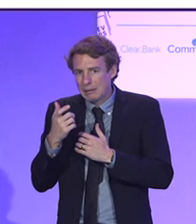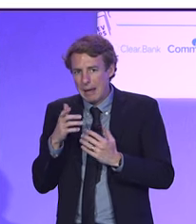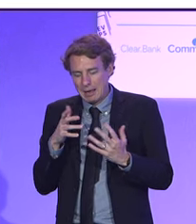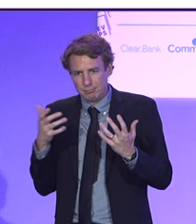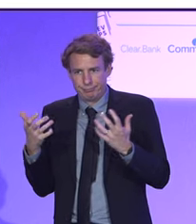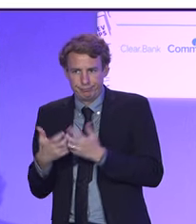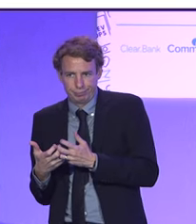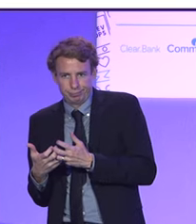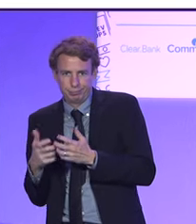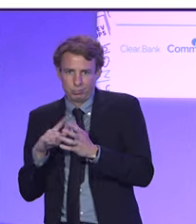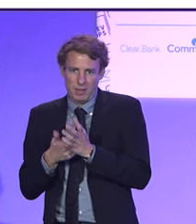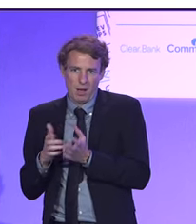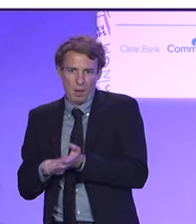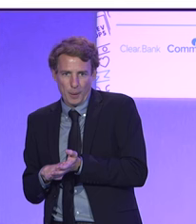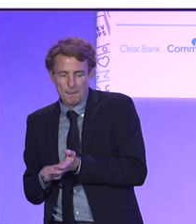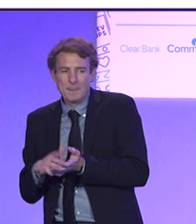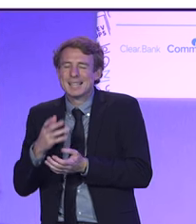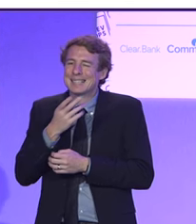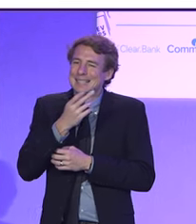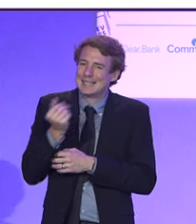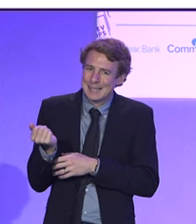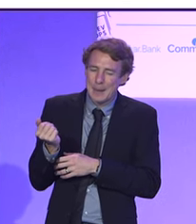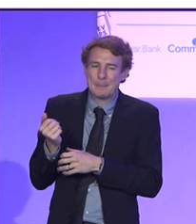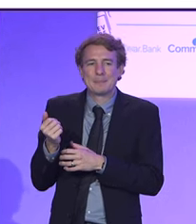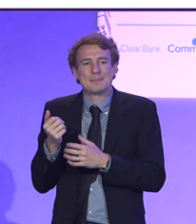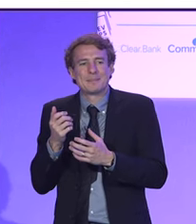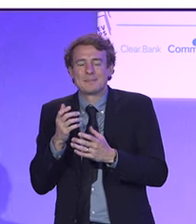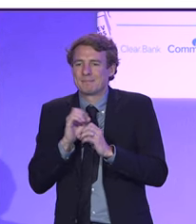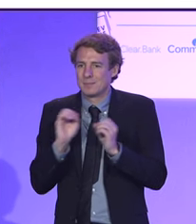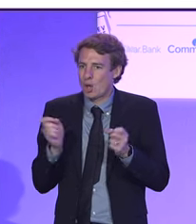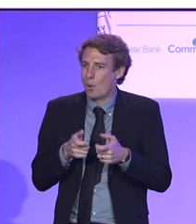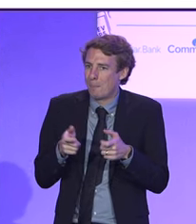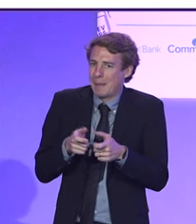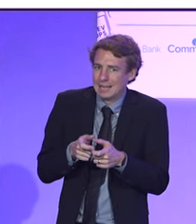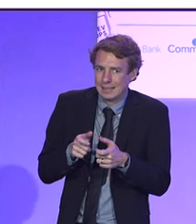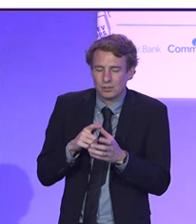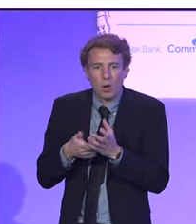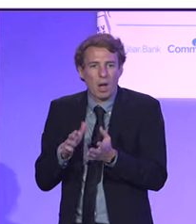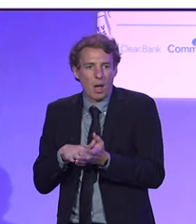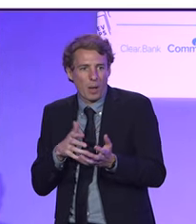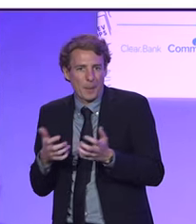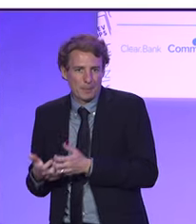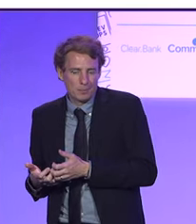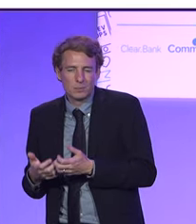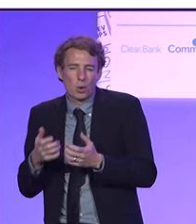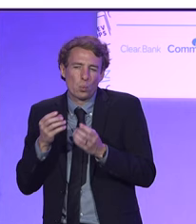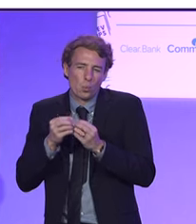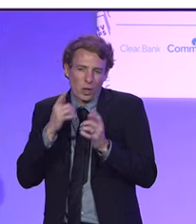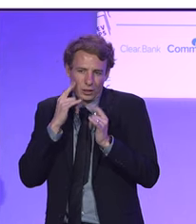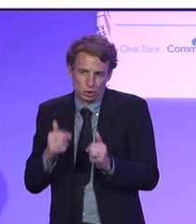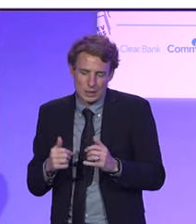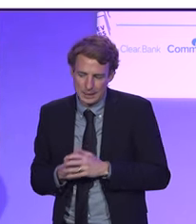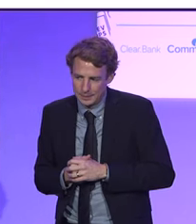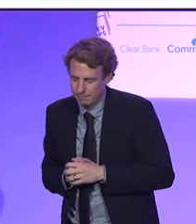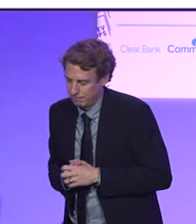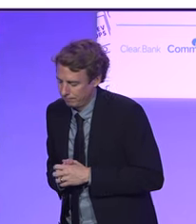not always the case. You might not have the package for an ARM processor, so double check that. I want to introduce that caveat.